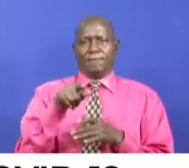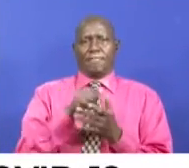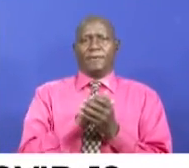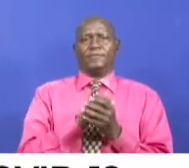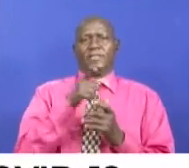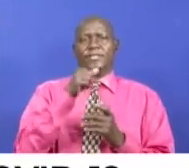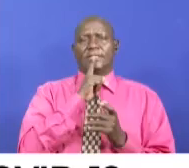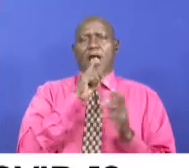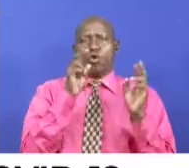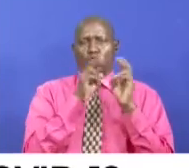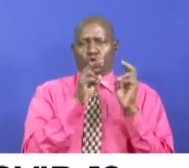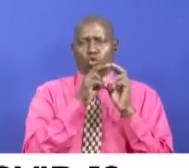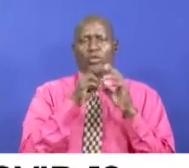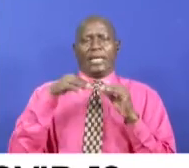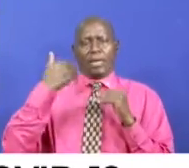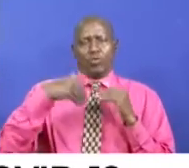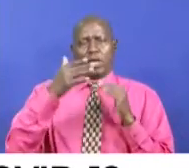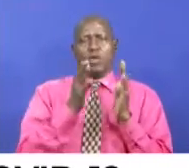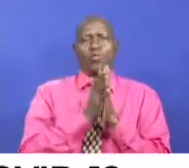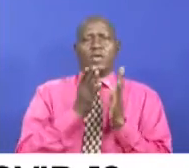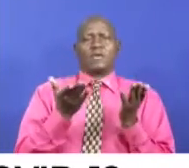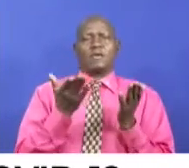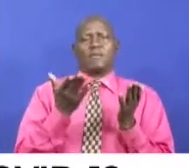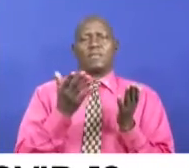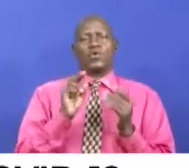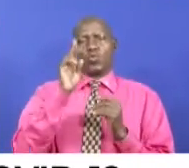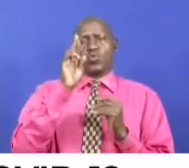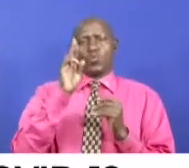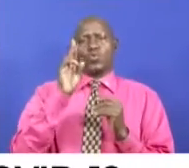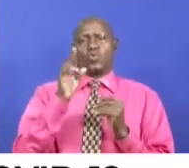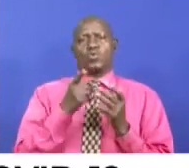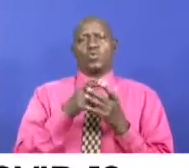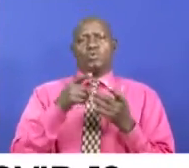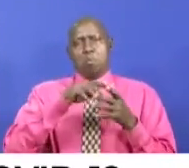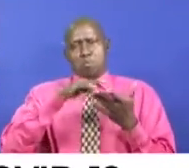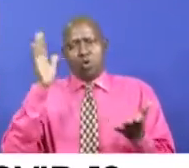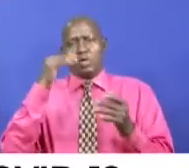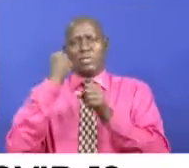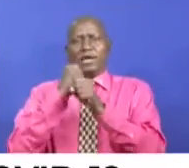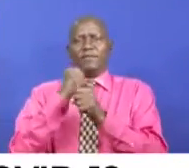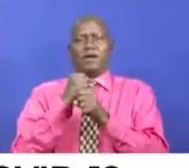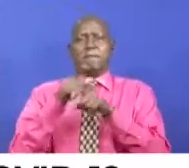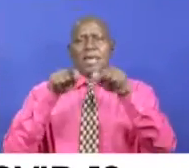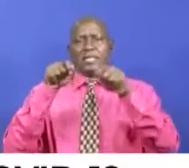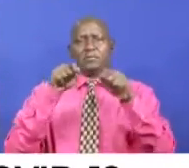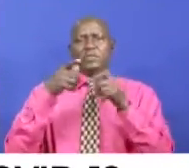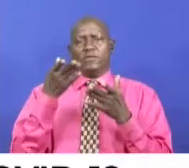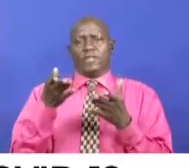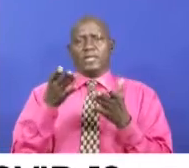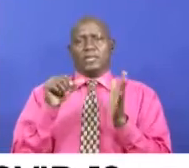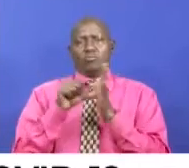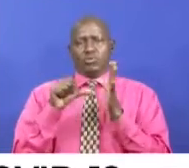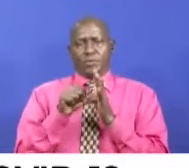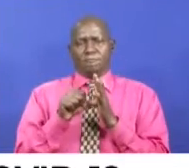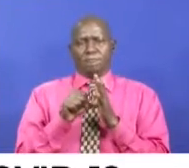consulting regularly with the head of state and all the ministers in the management of this pandemic. He added that they are making video and teleconferencing a